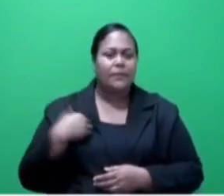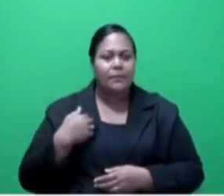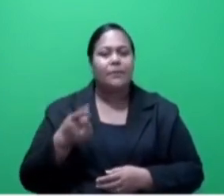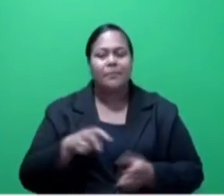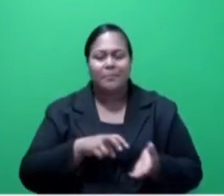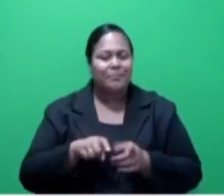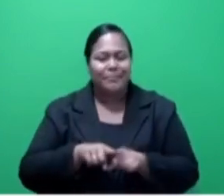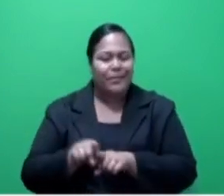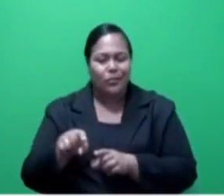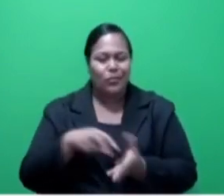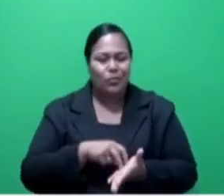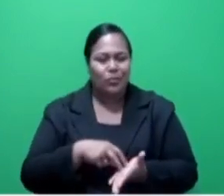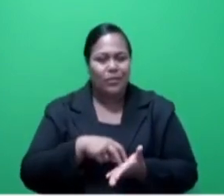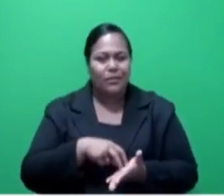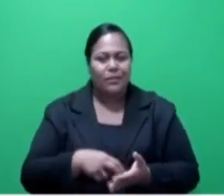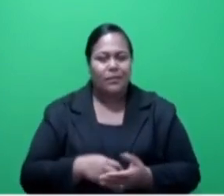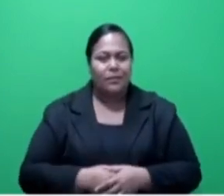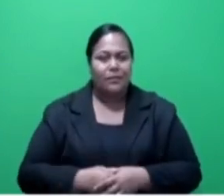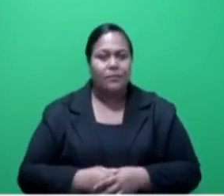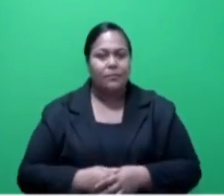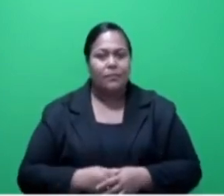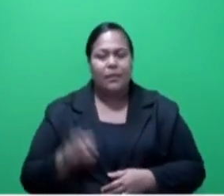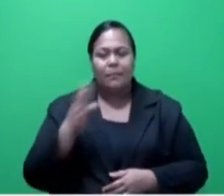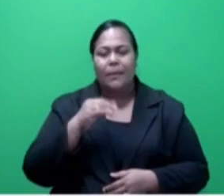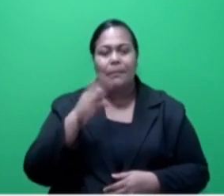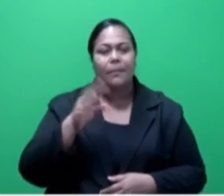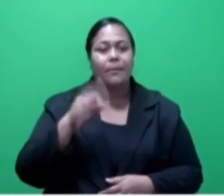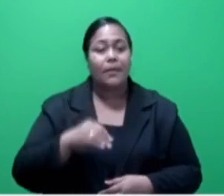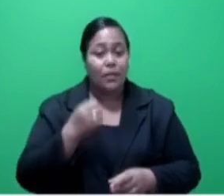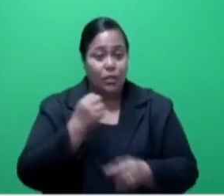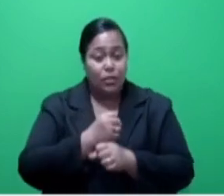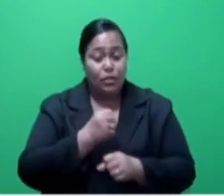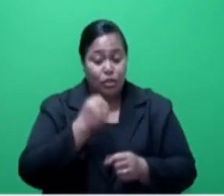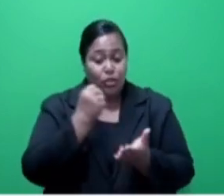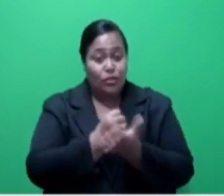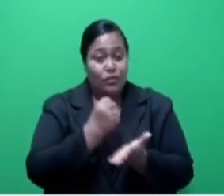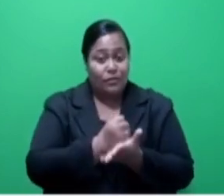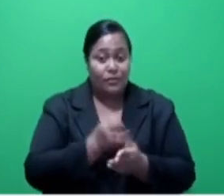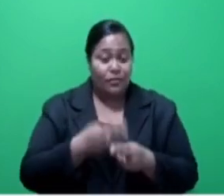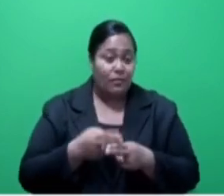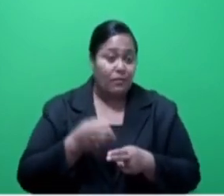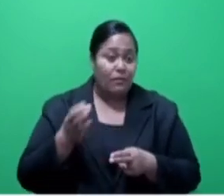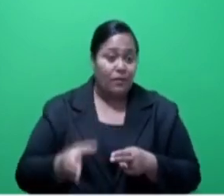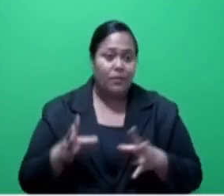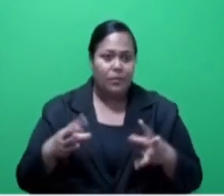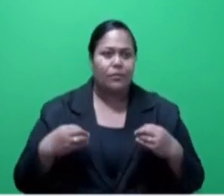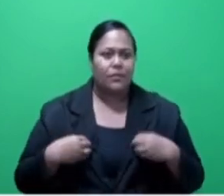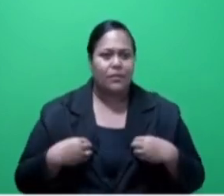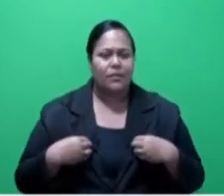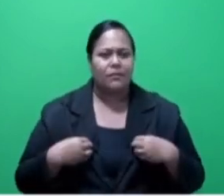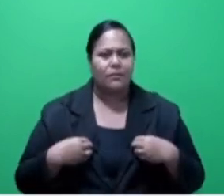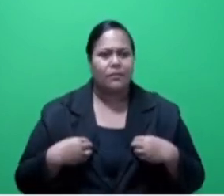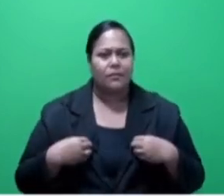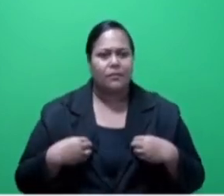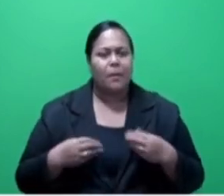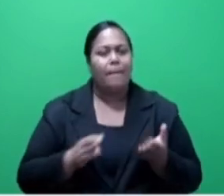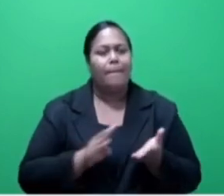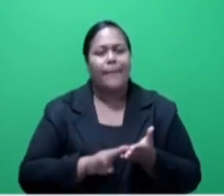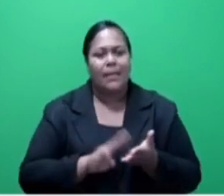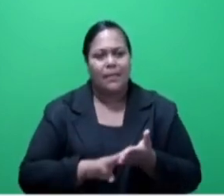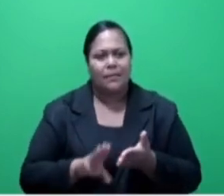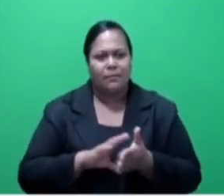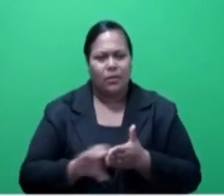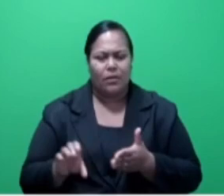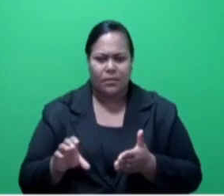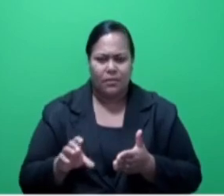sir, Mr. Speaker, sir, in the last 8 months has received nearly $1 million in loans. Honorable